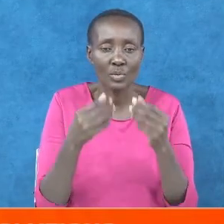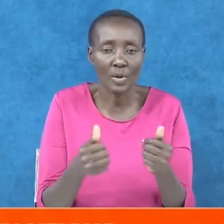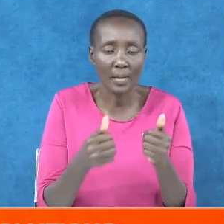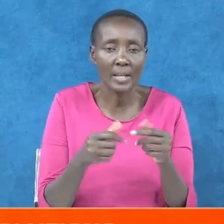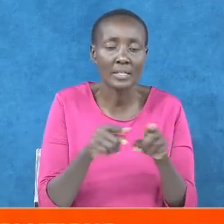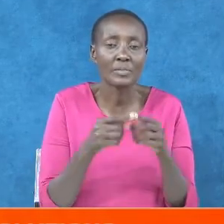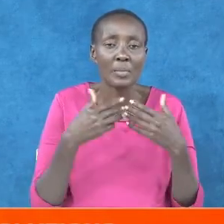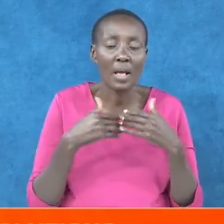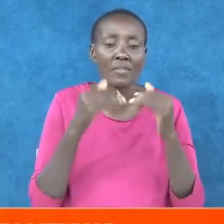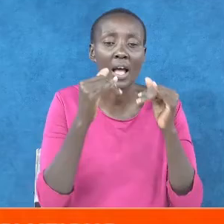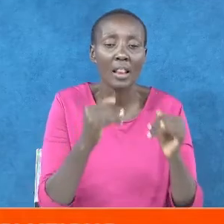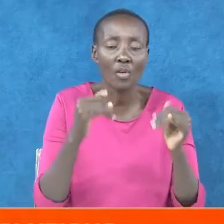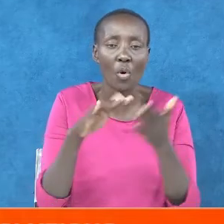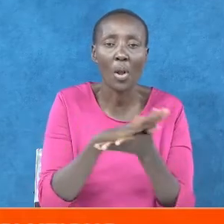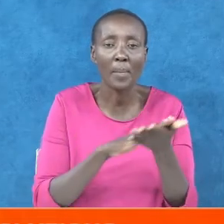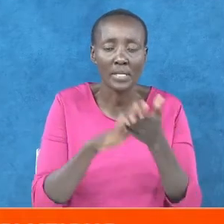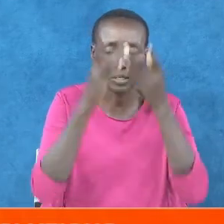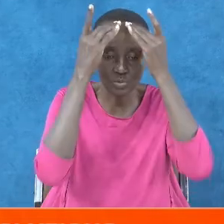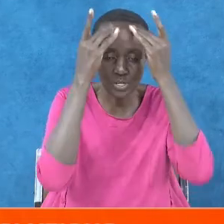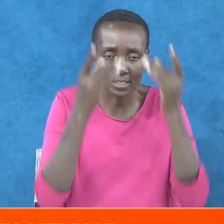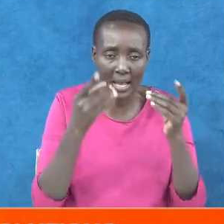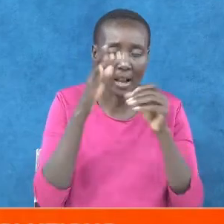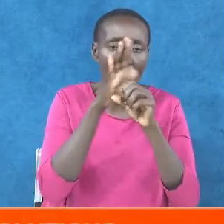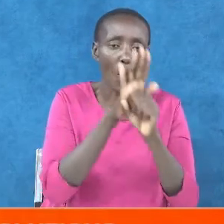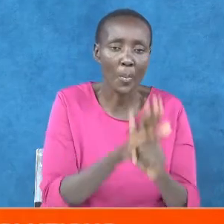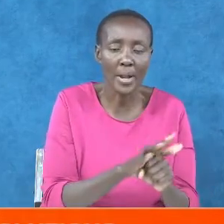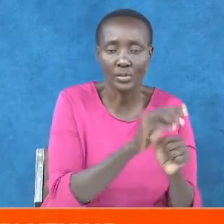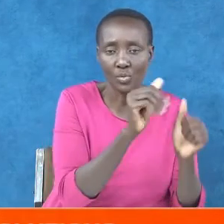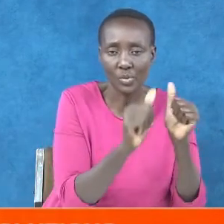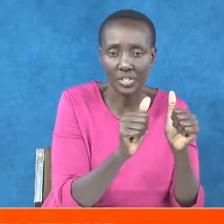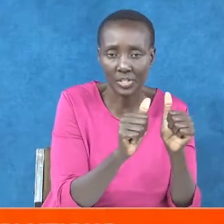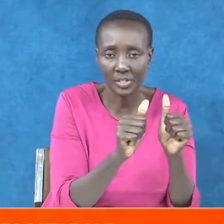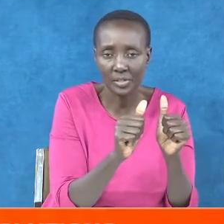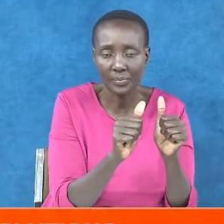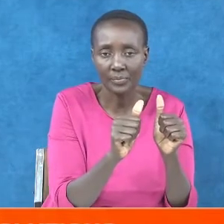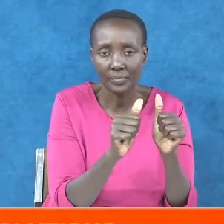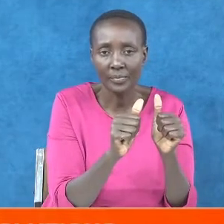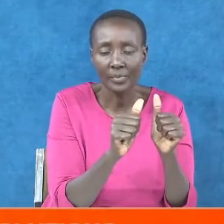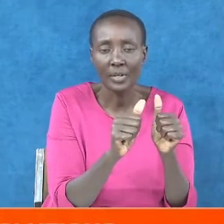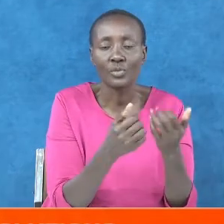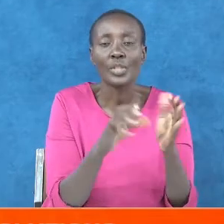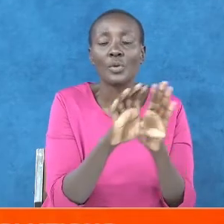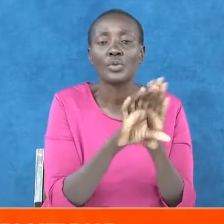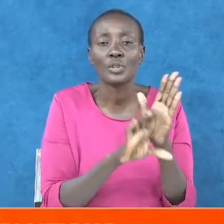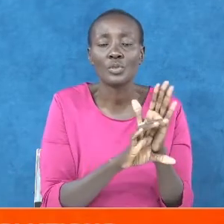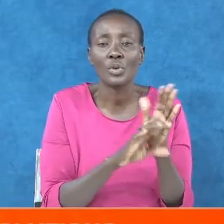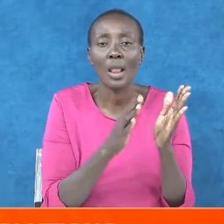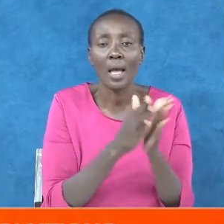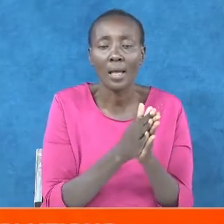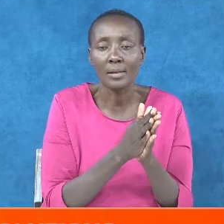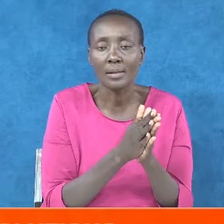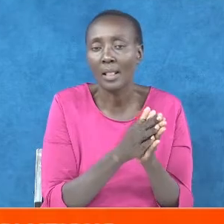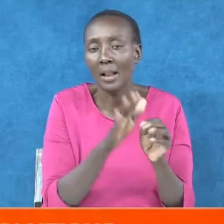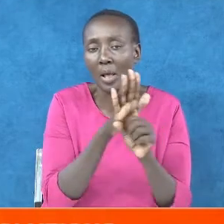create a threshold to determine what is repugnant to the provisions of the Constitution and what is